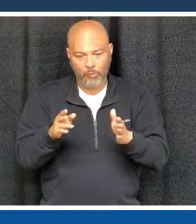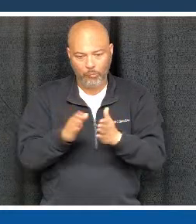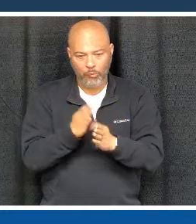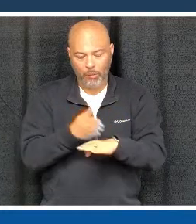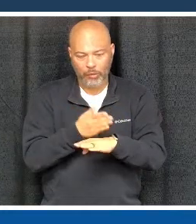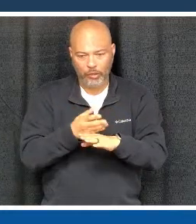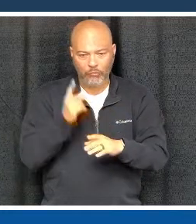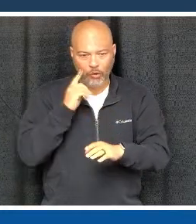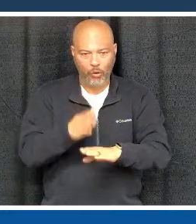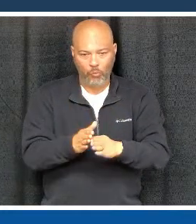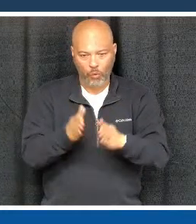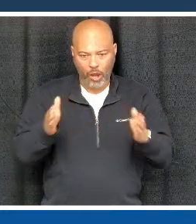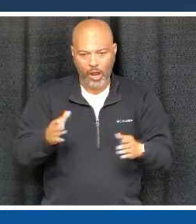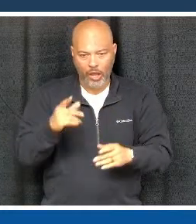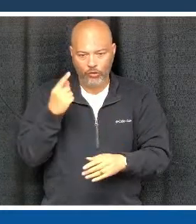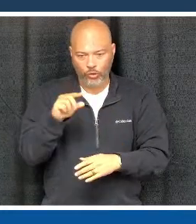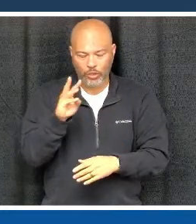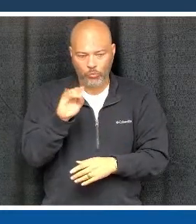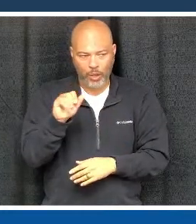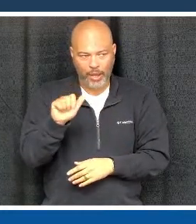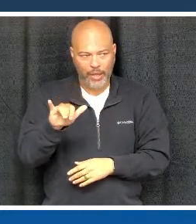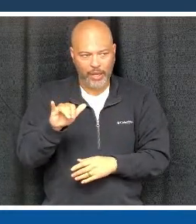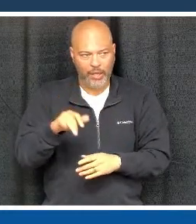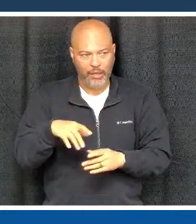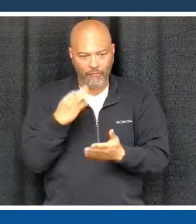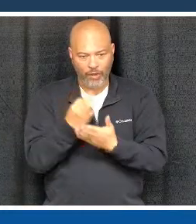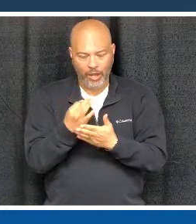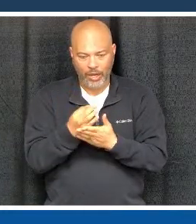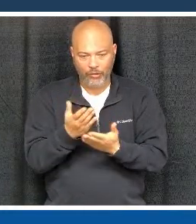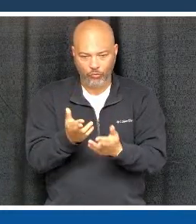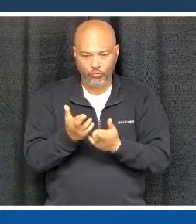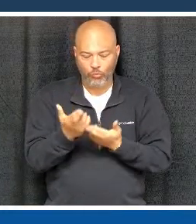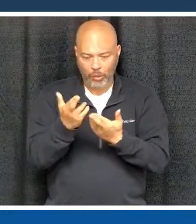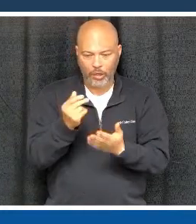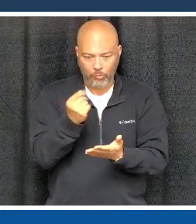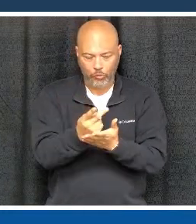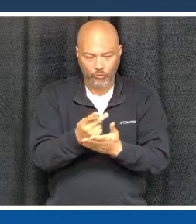and improving the Clarksville Greenway. Finance Committee recommended approval.